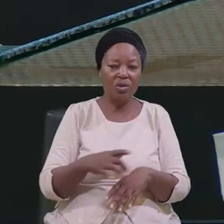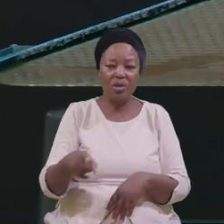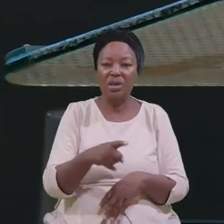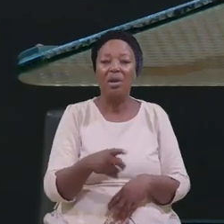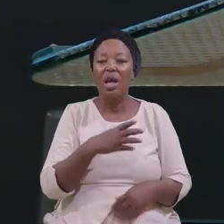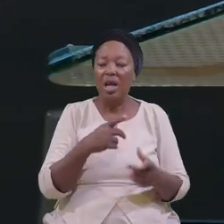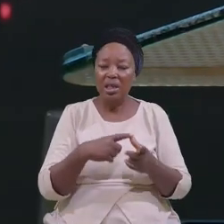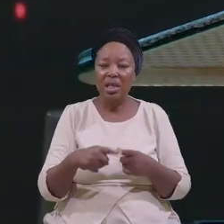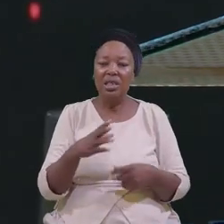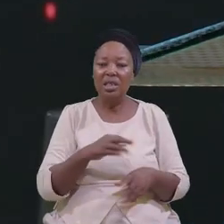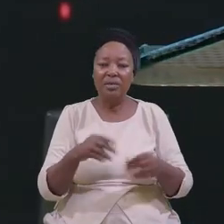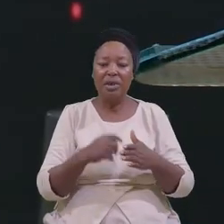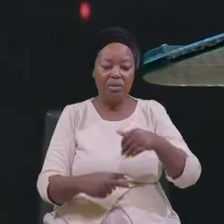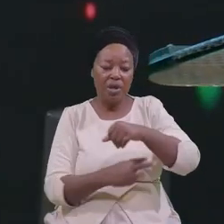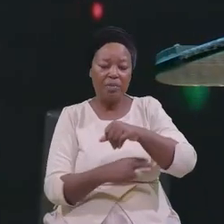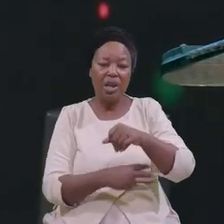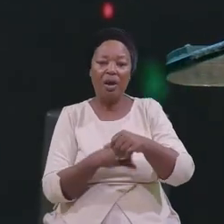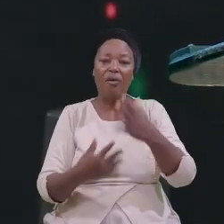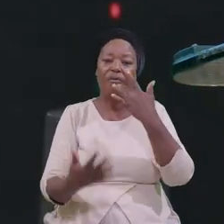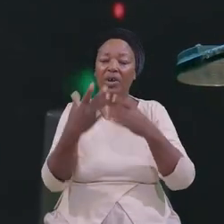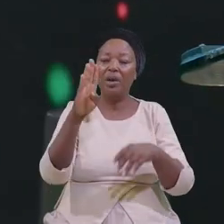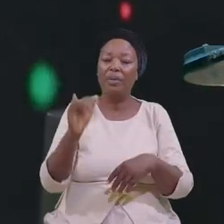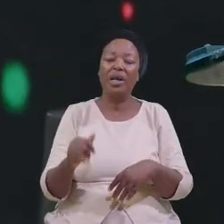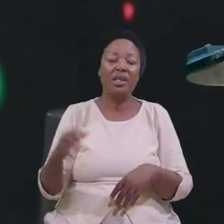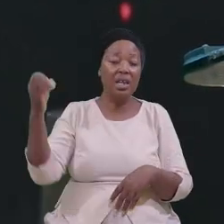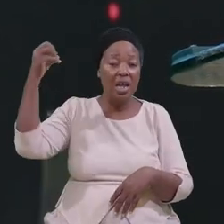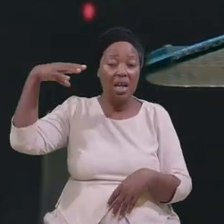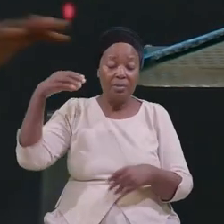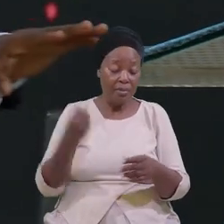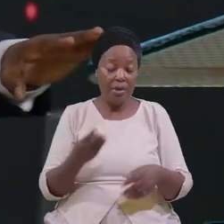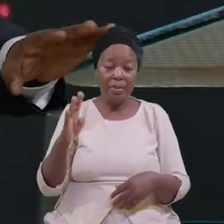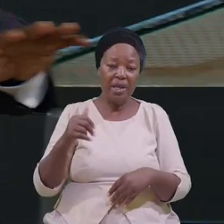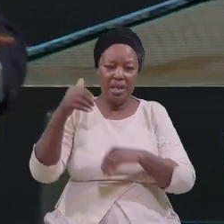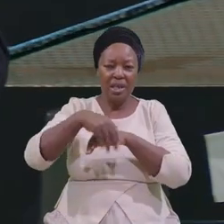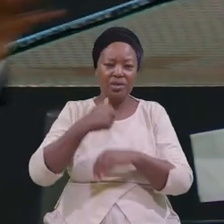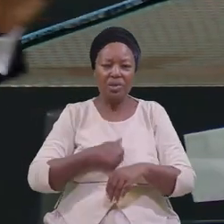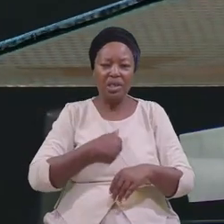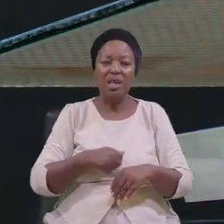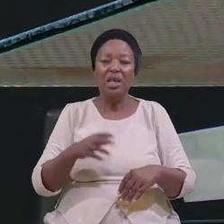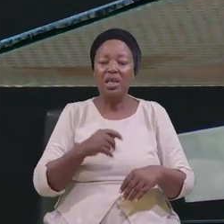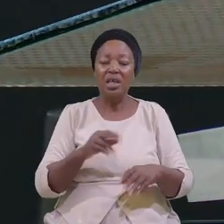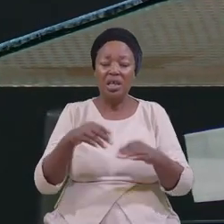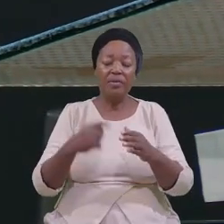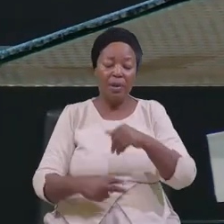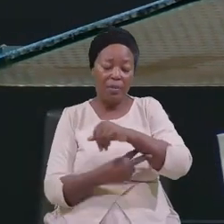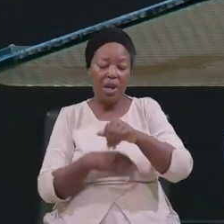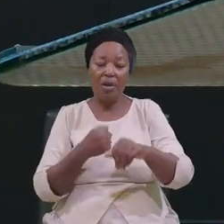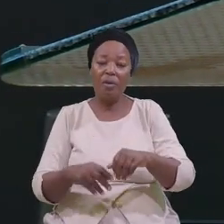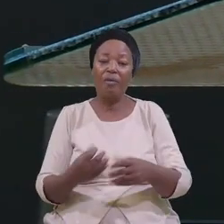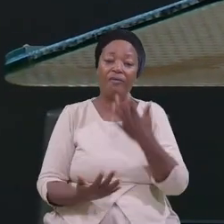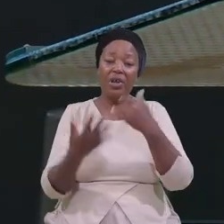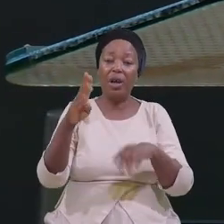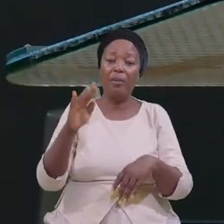a pillar of fire by night so that all the animals and the dangerous animals